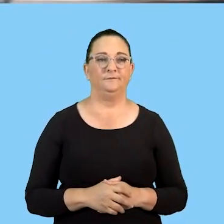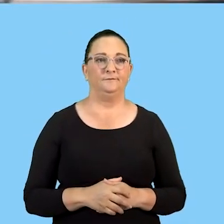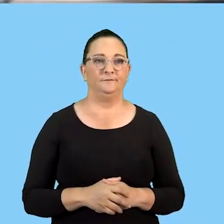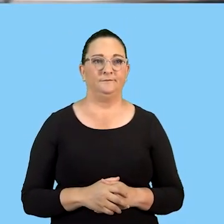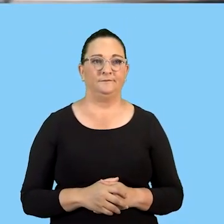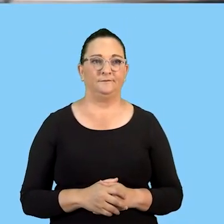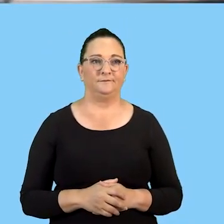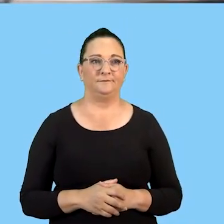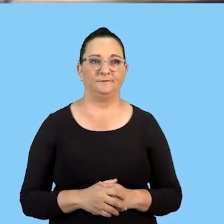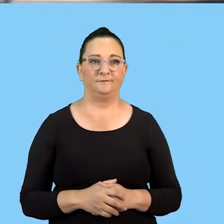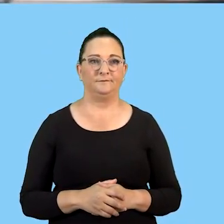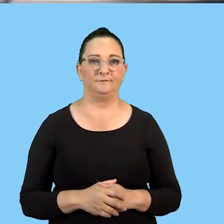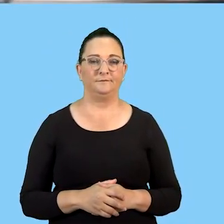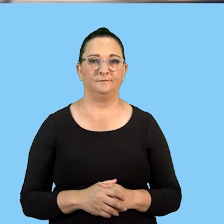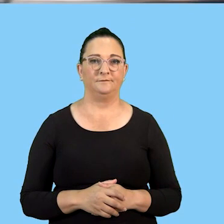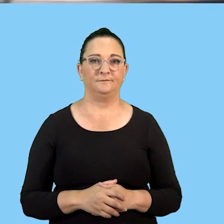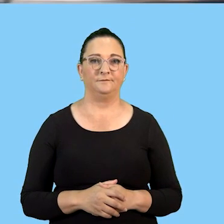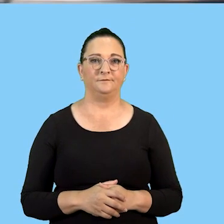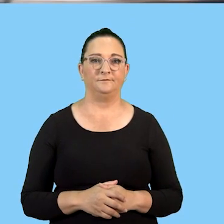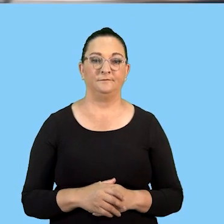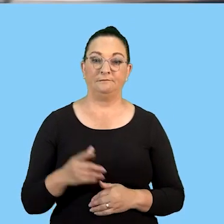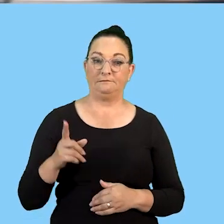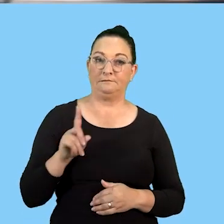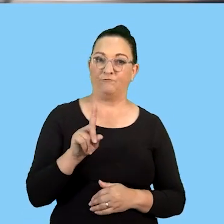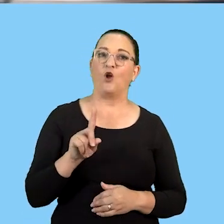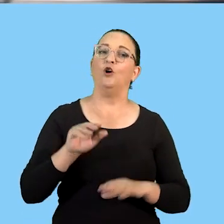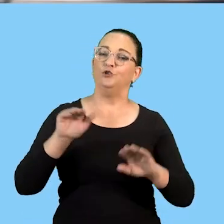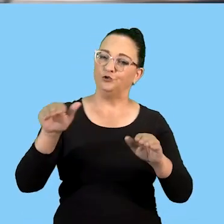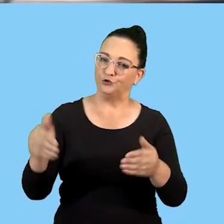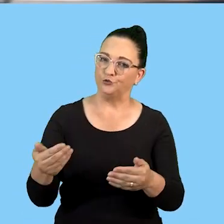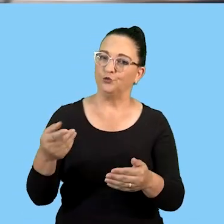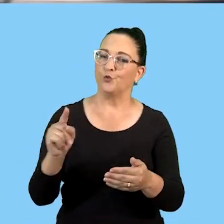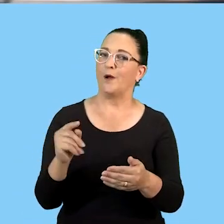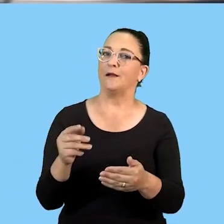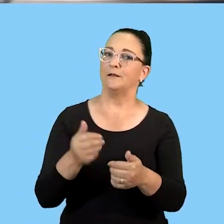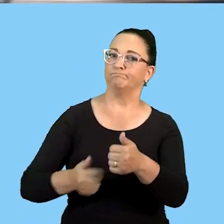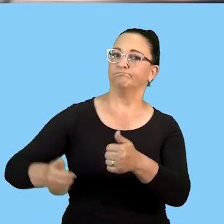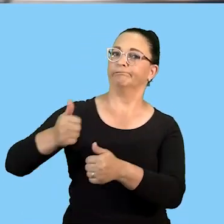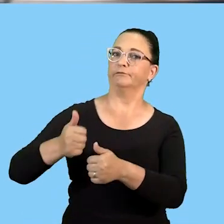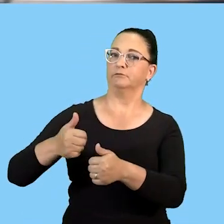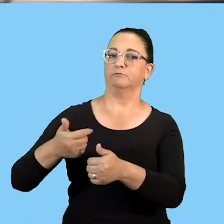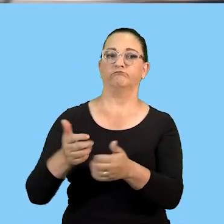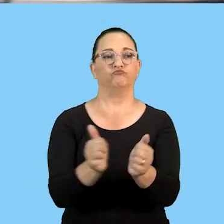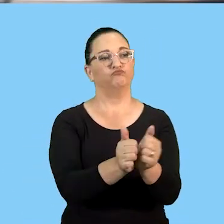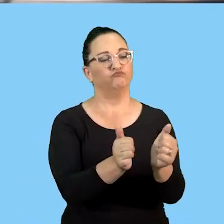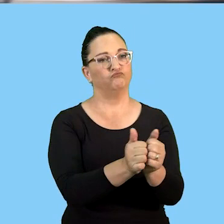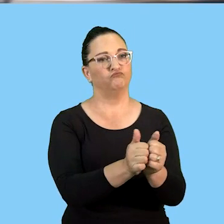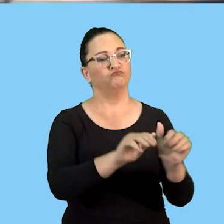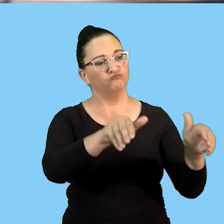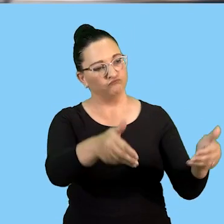It's said that it is to introduce the new employees to management and colleagues. Why?